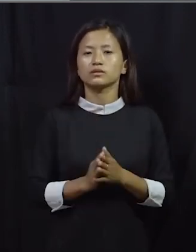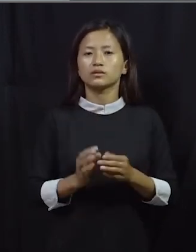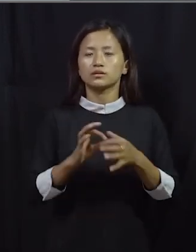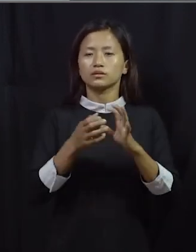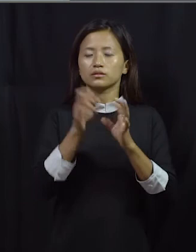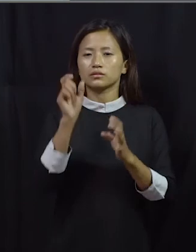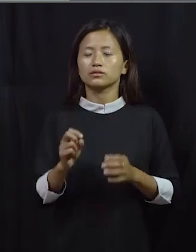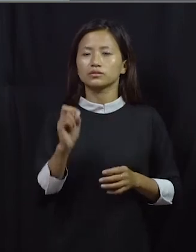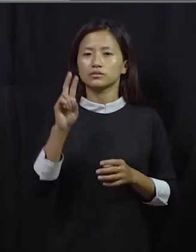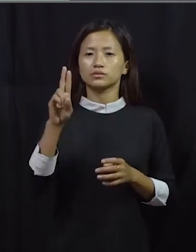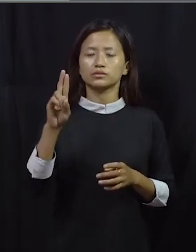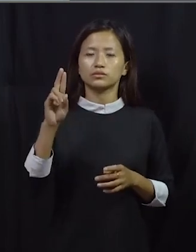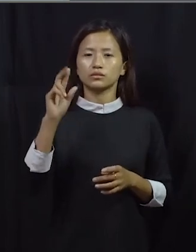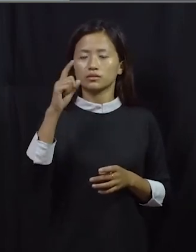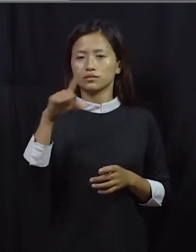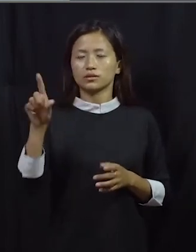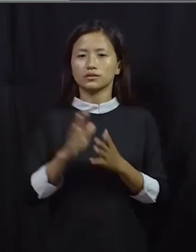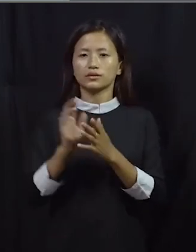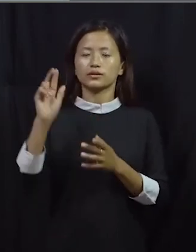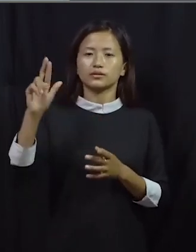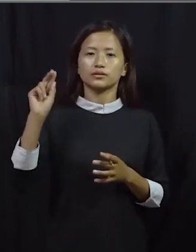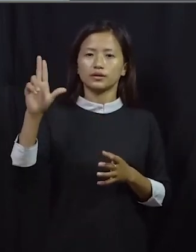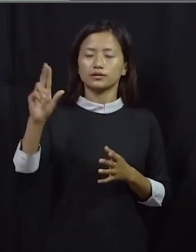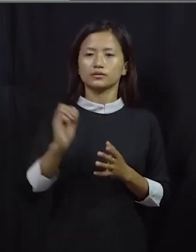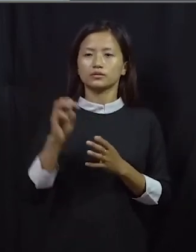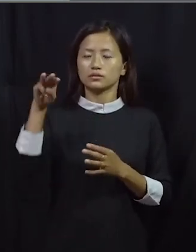partner X is 2,88,000 and Y is